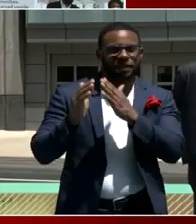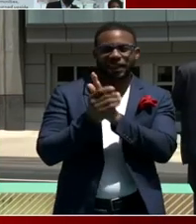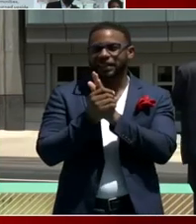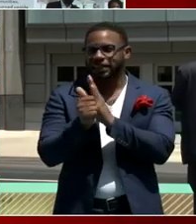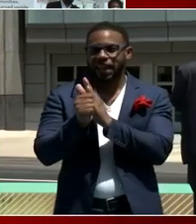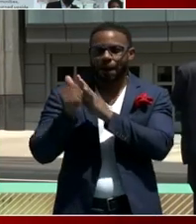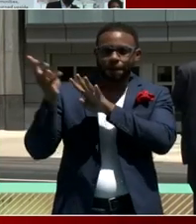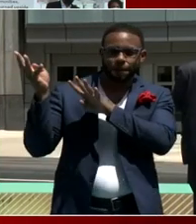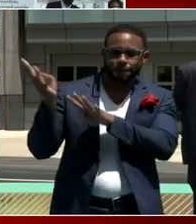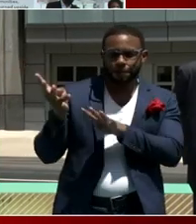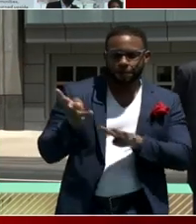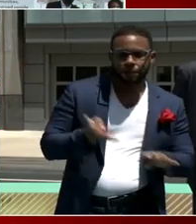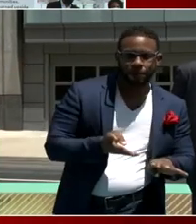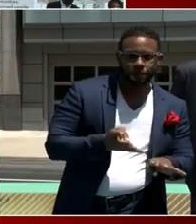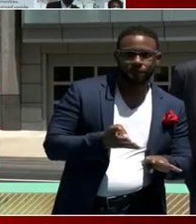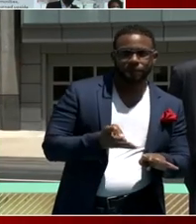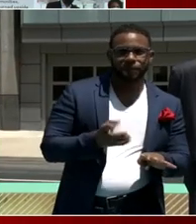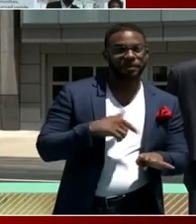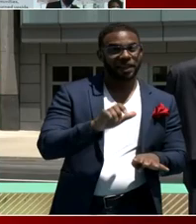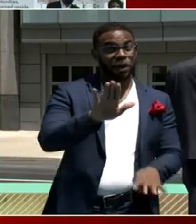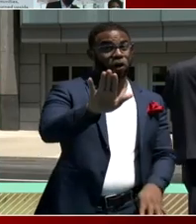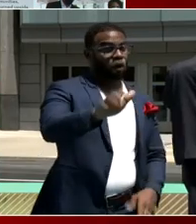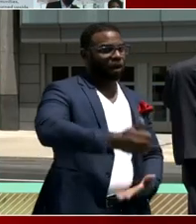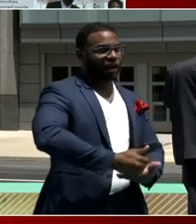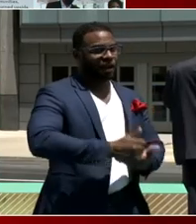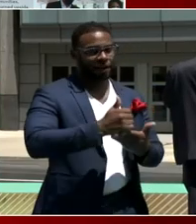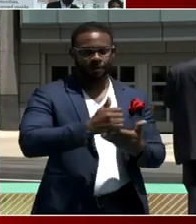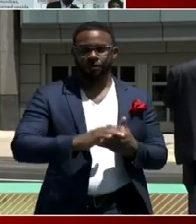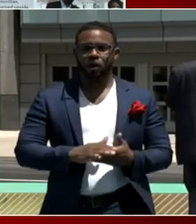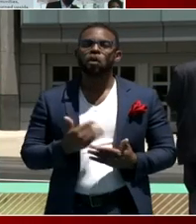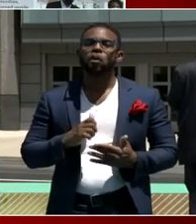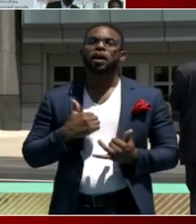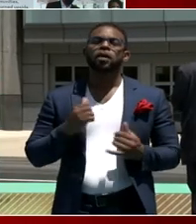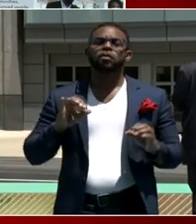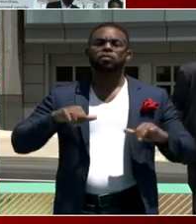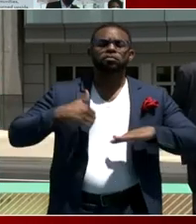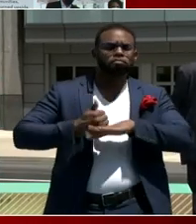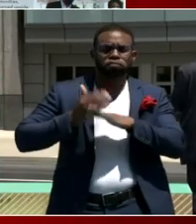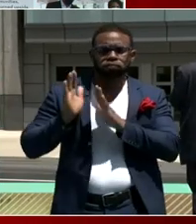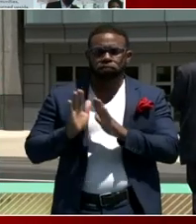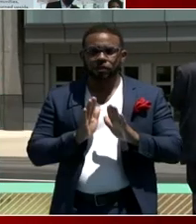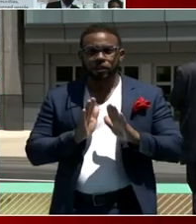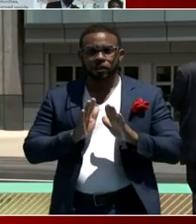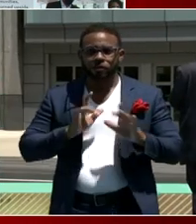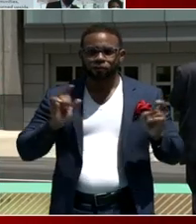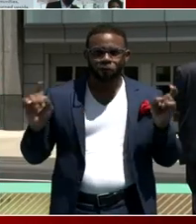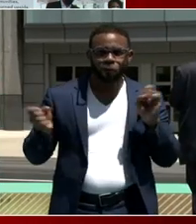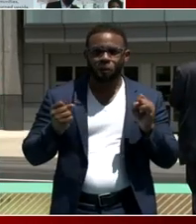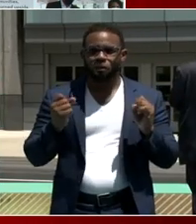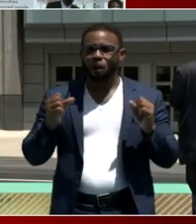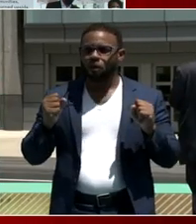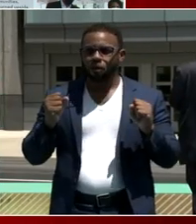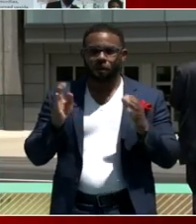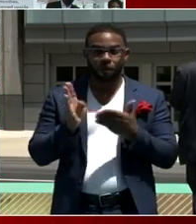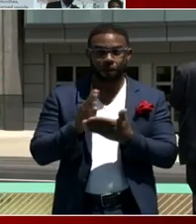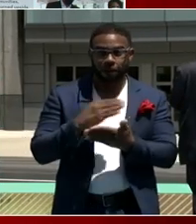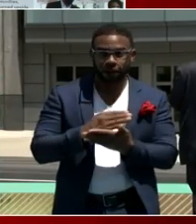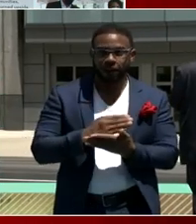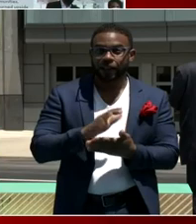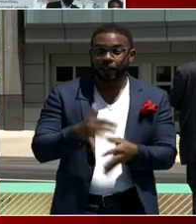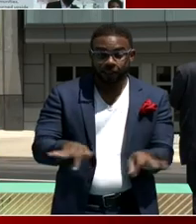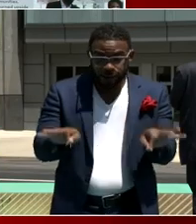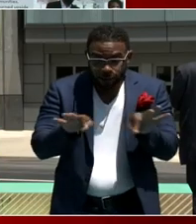talent pipeline, but we need your help. We have put together a transformative budget, and